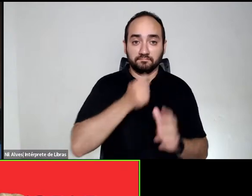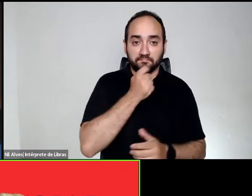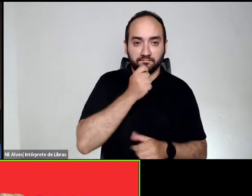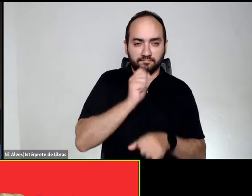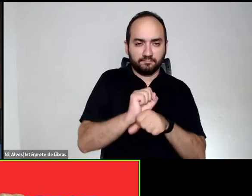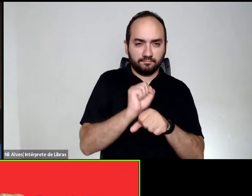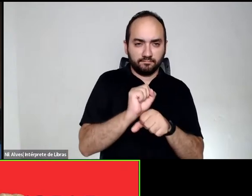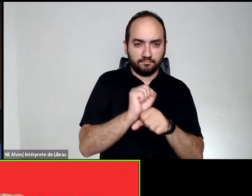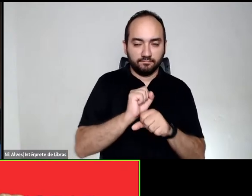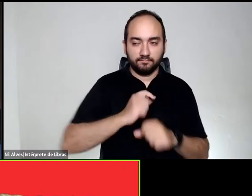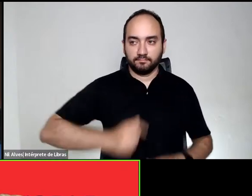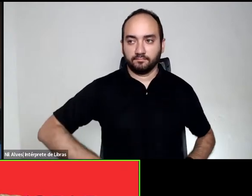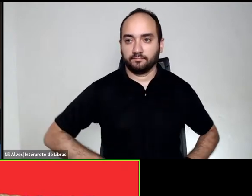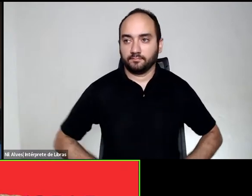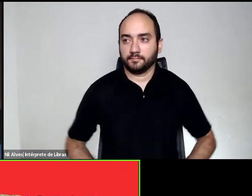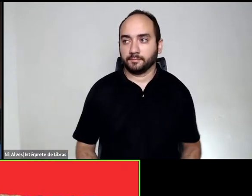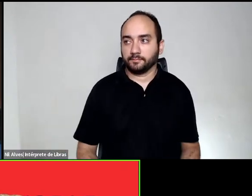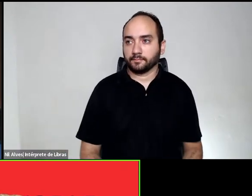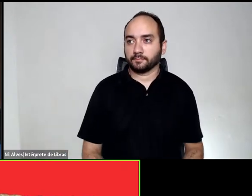There we go.